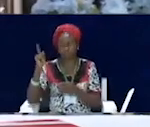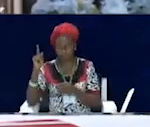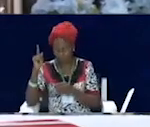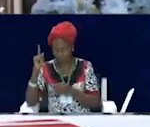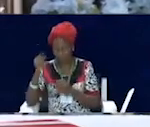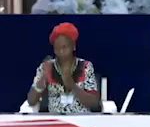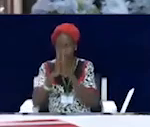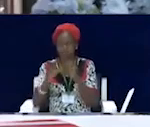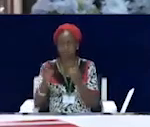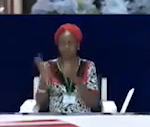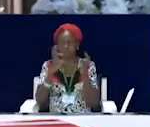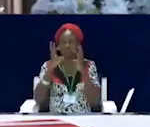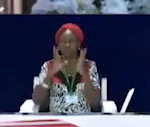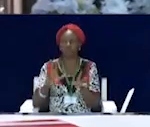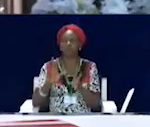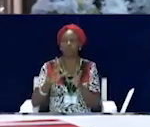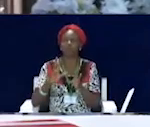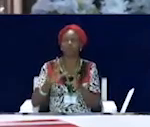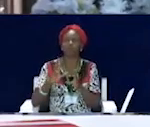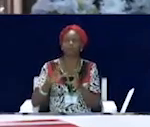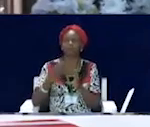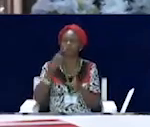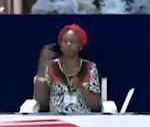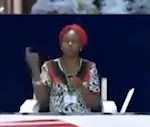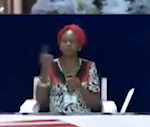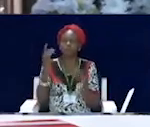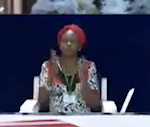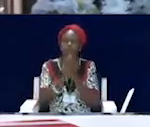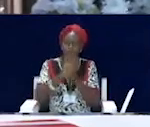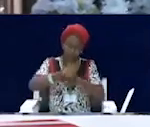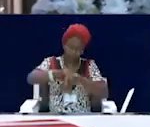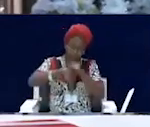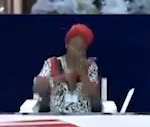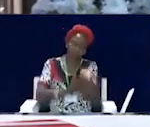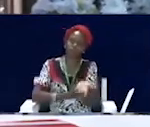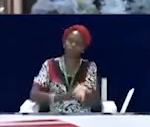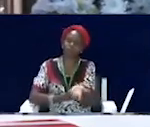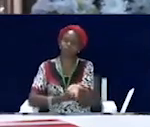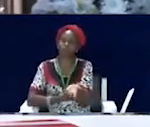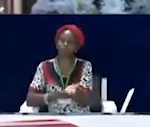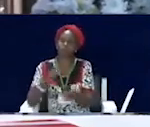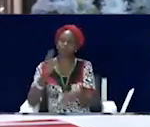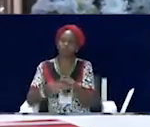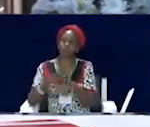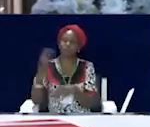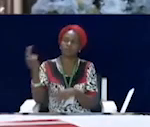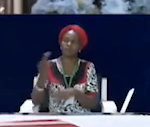the prayer warriors who normally pray overnight on Thursday,